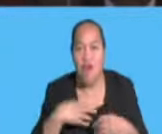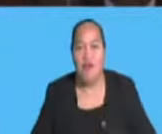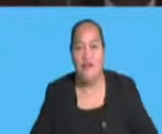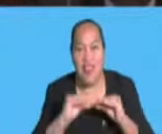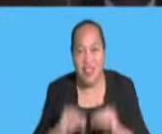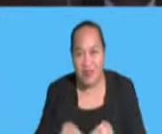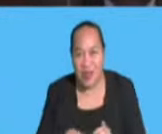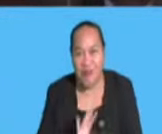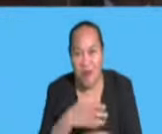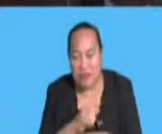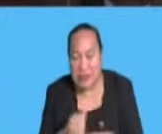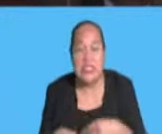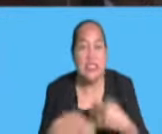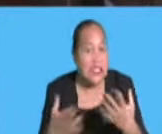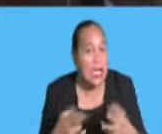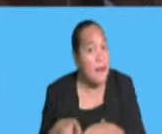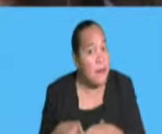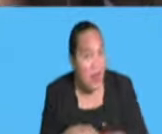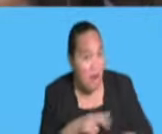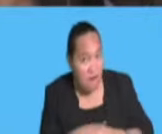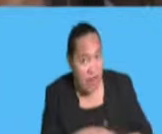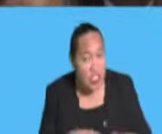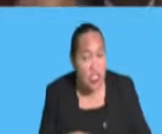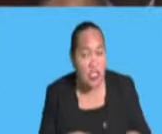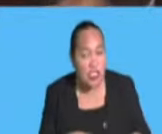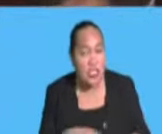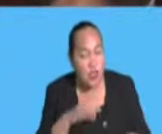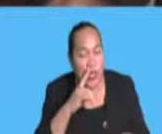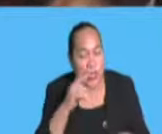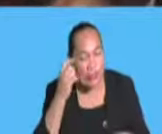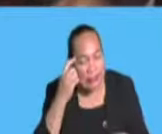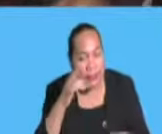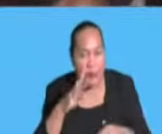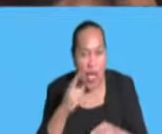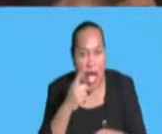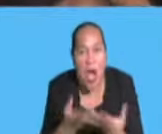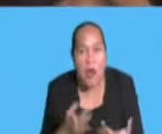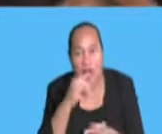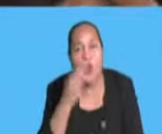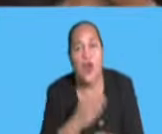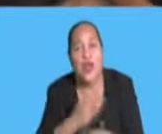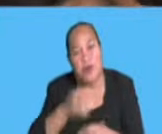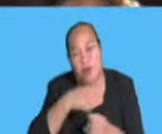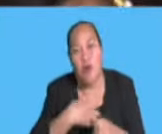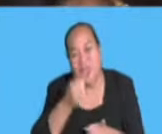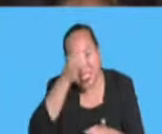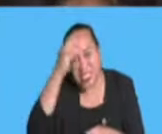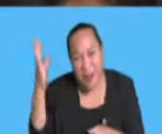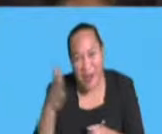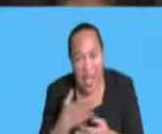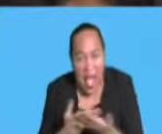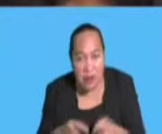and businesses and Fiji will gain with a premium on working smarter and making greater gains on productivity and